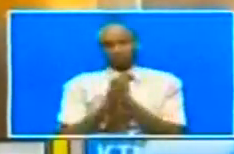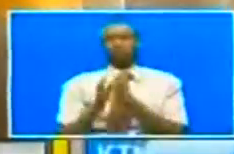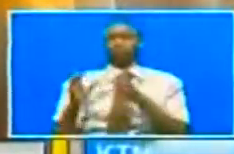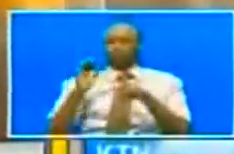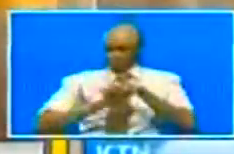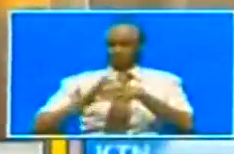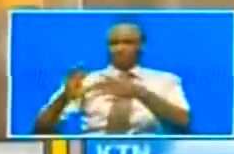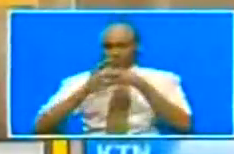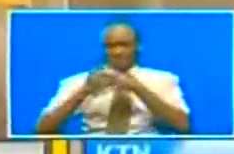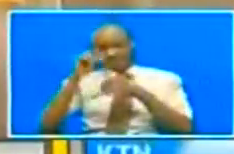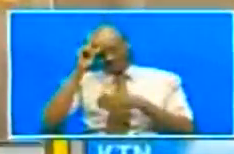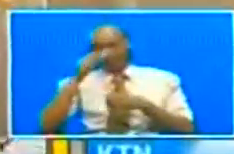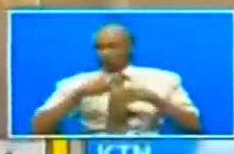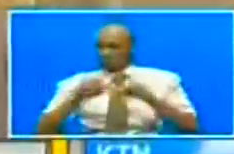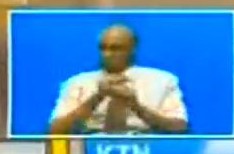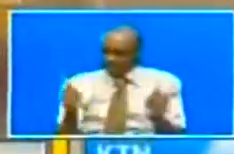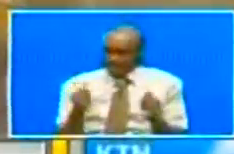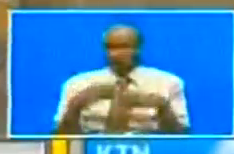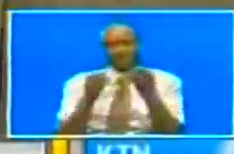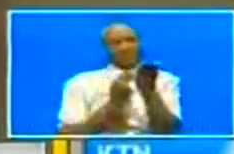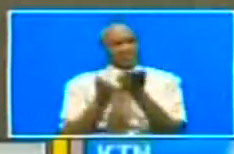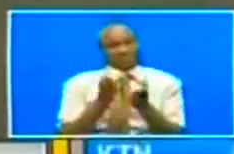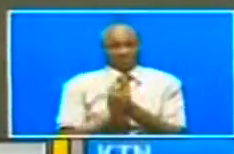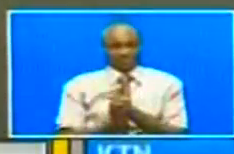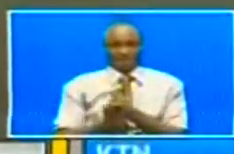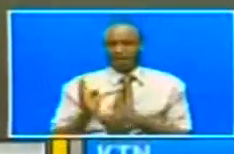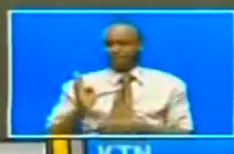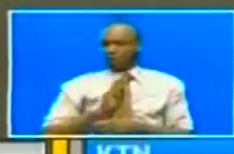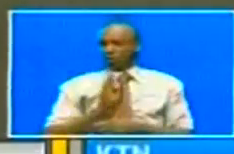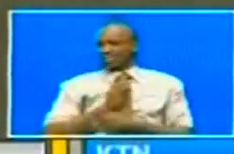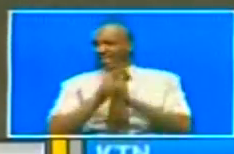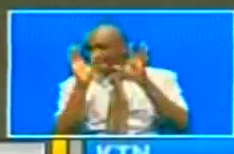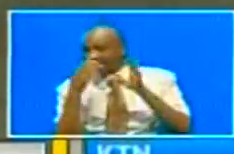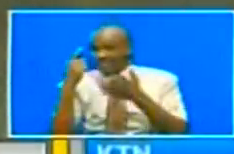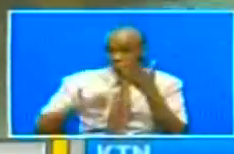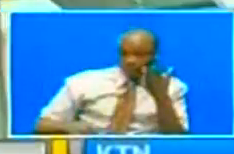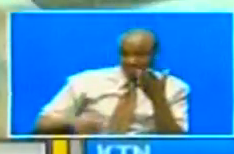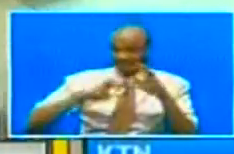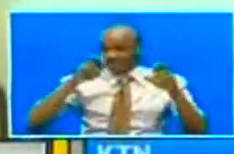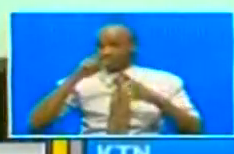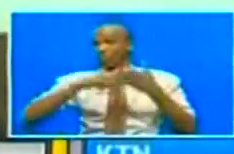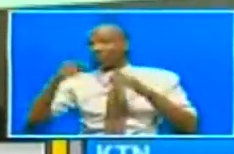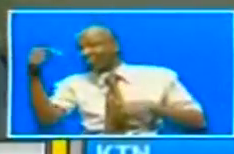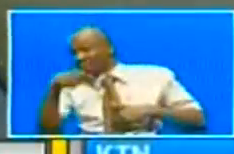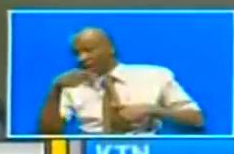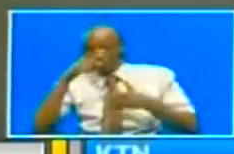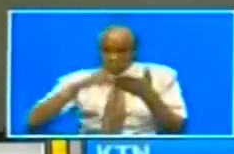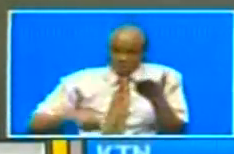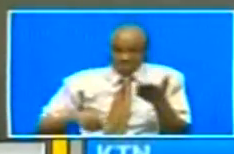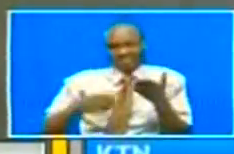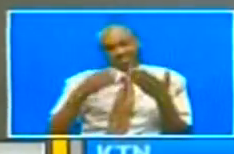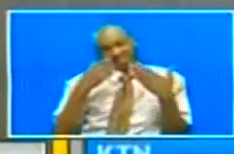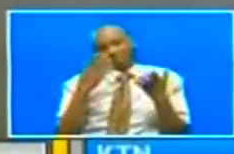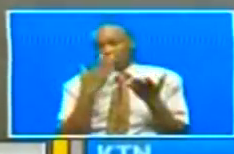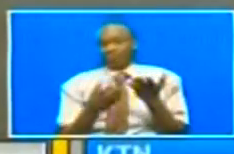governance in delivering premier services. The board did not, however, clarify whether whether further investigations into the award